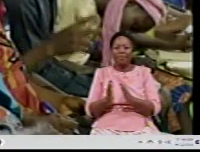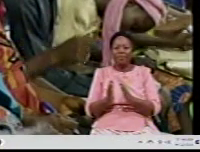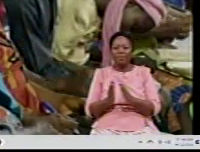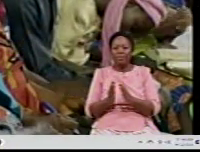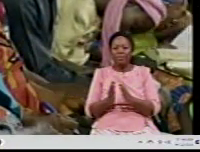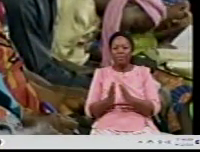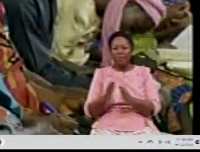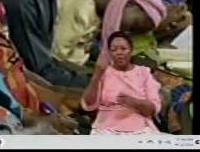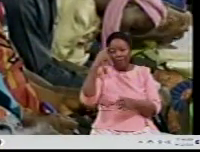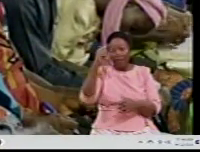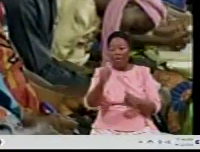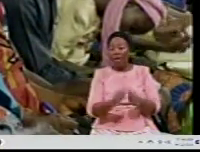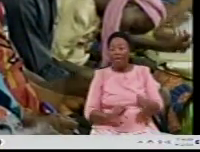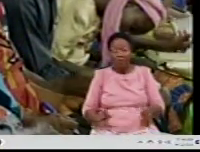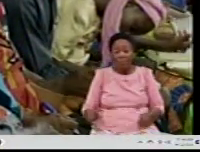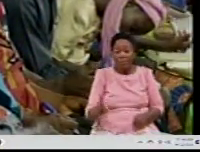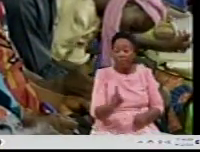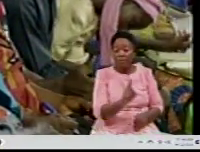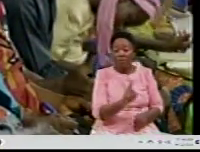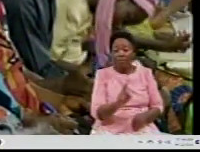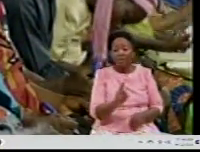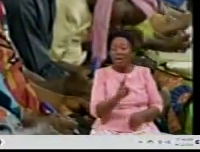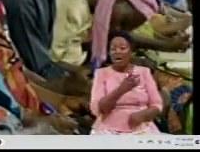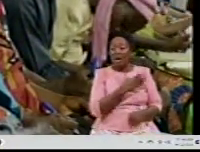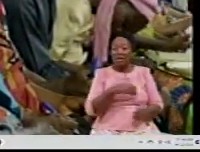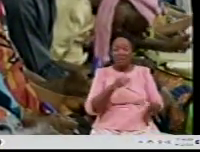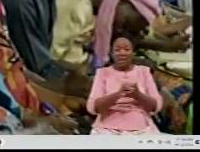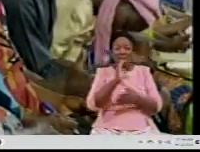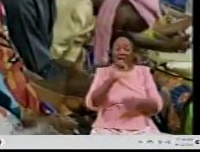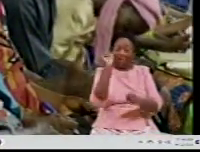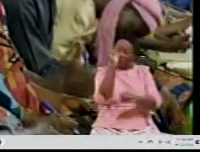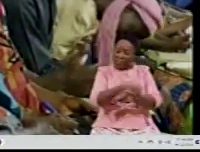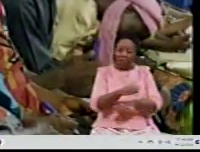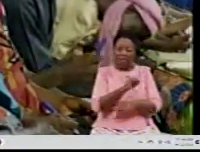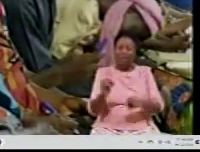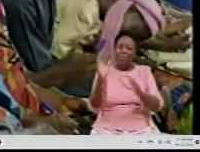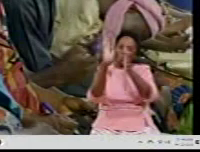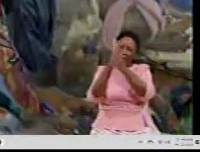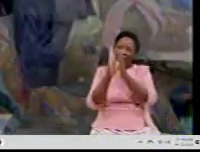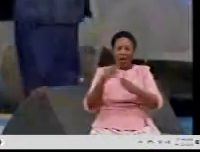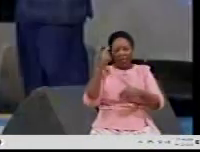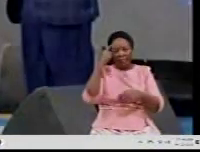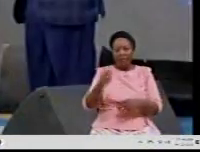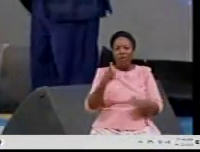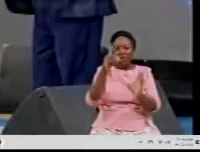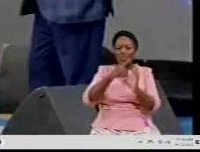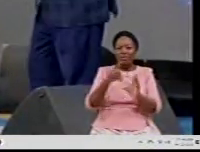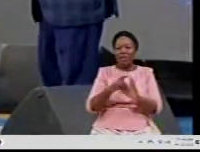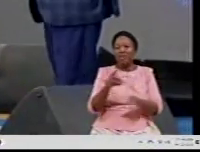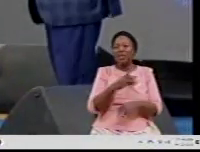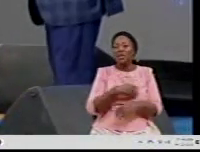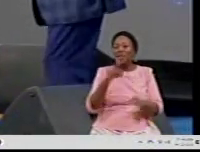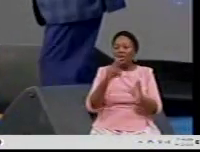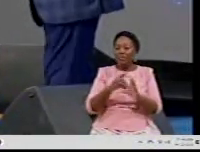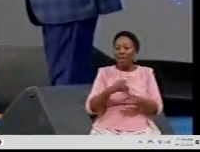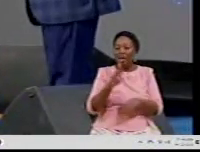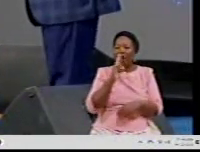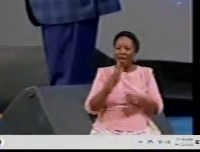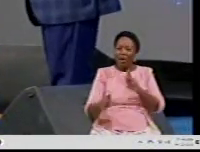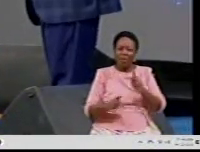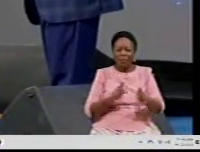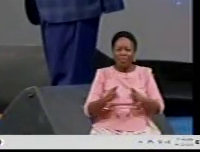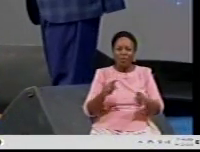for everyone. And it's a prevailing intercession for invalids. Invalids are people